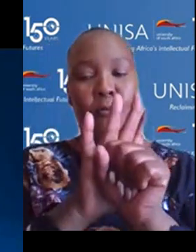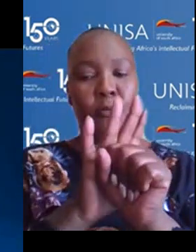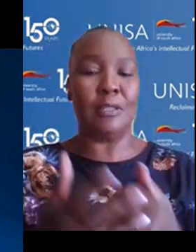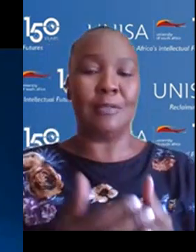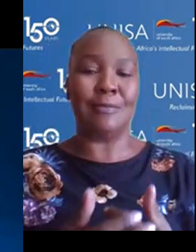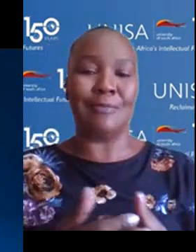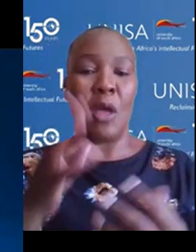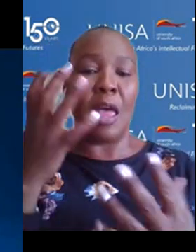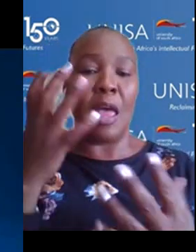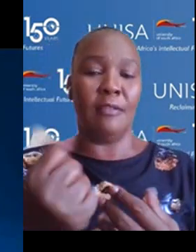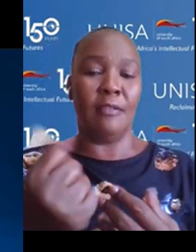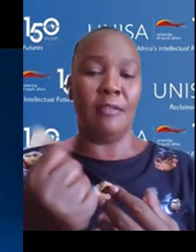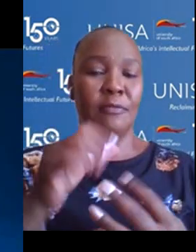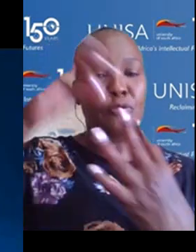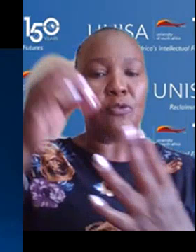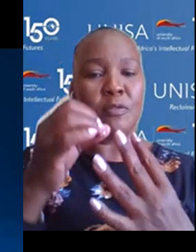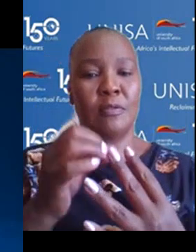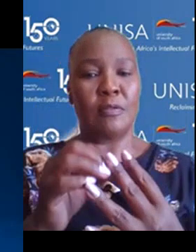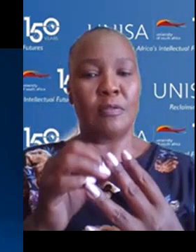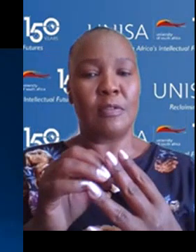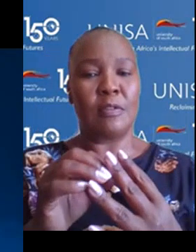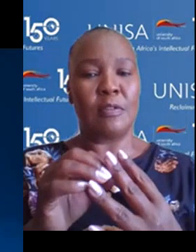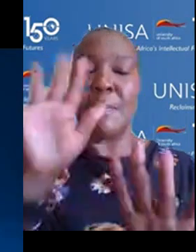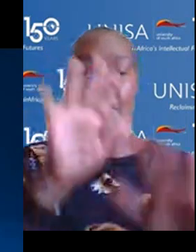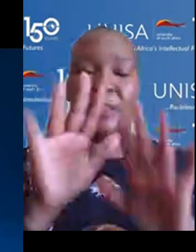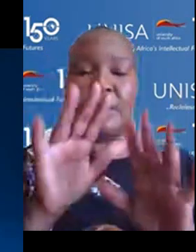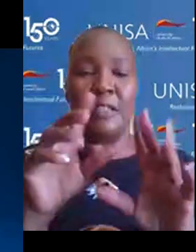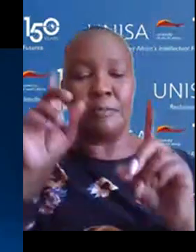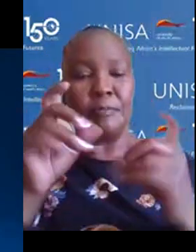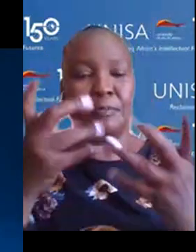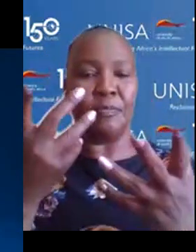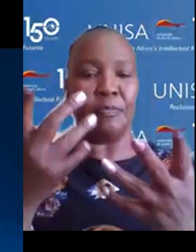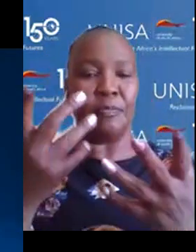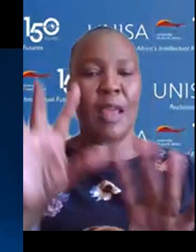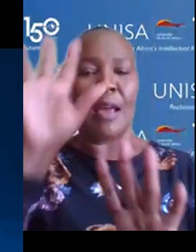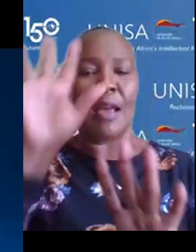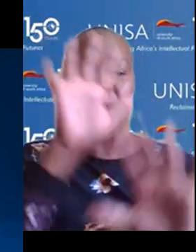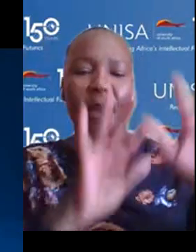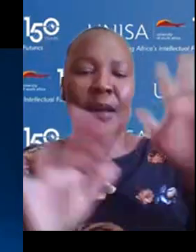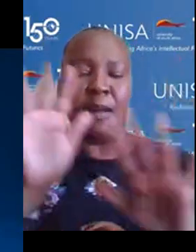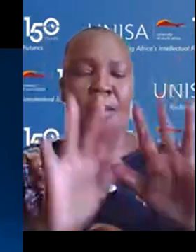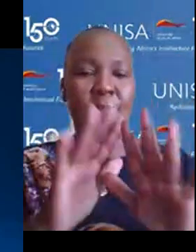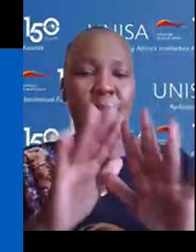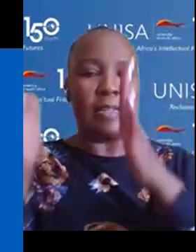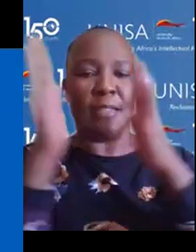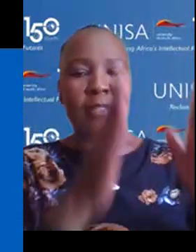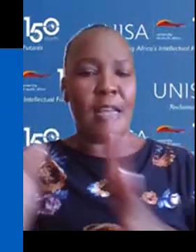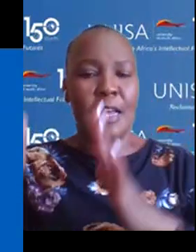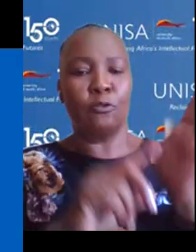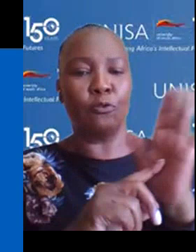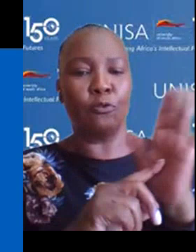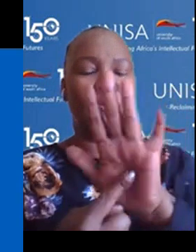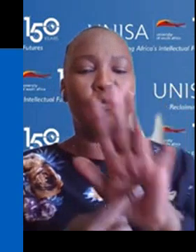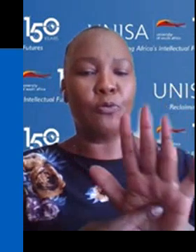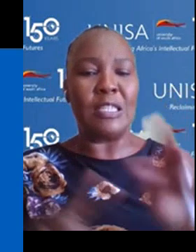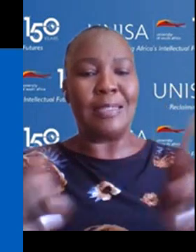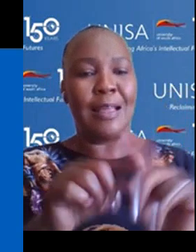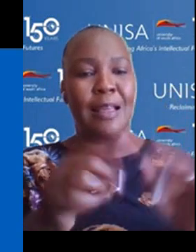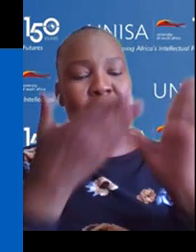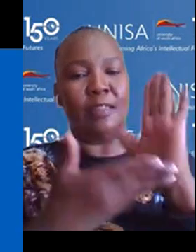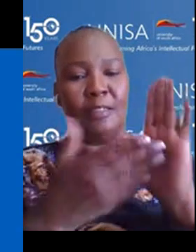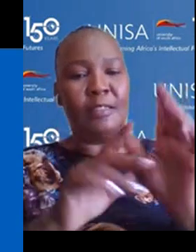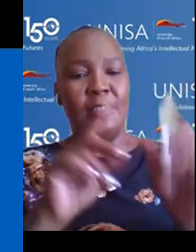have a choice between Picture, which is what I have now, Solid Color, and Slideshow. Solid Color is exactly that, changing